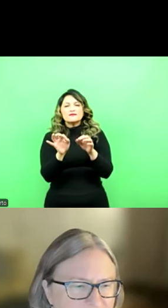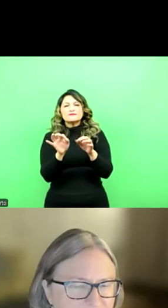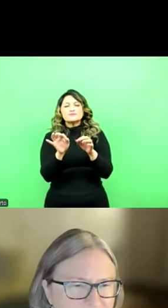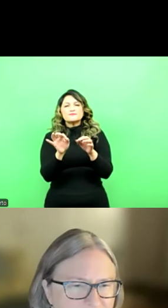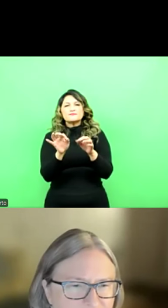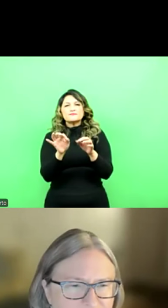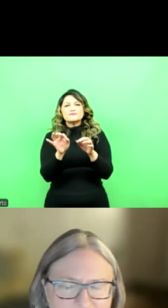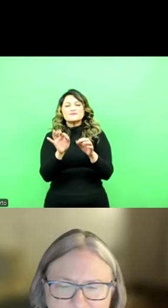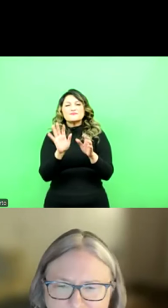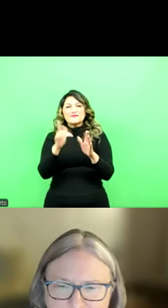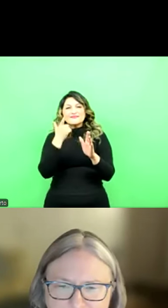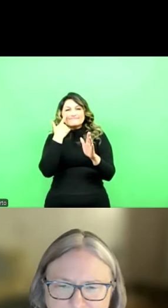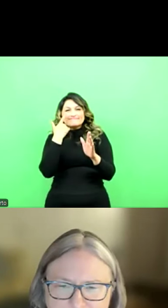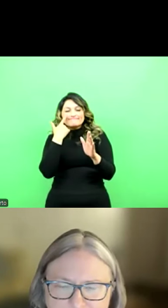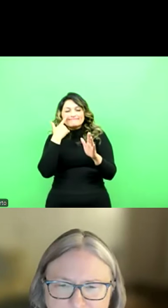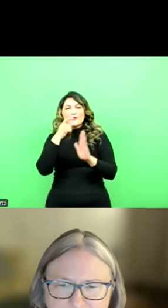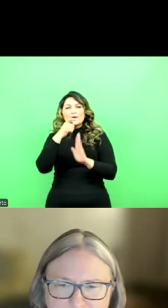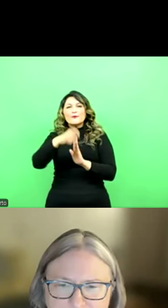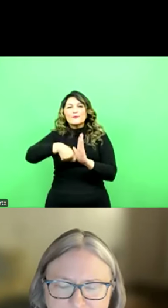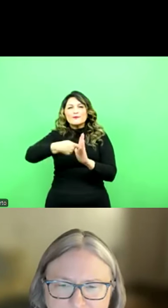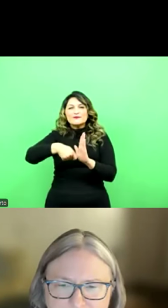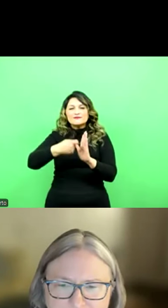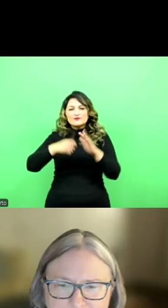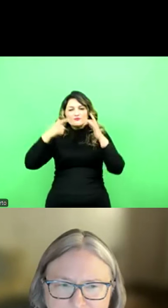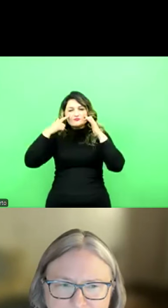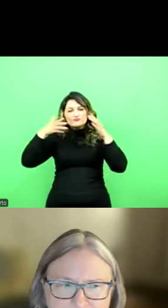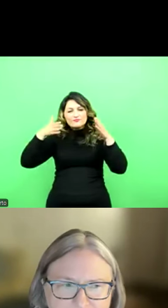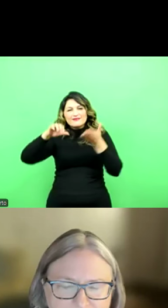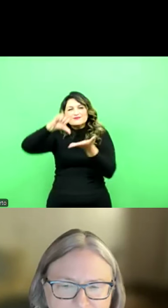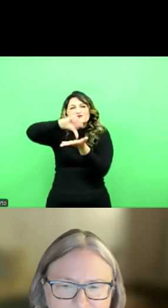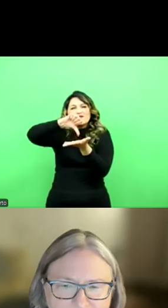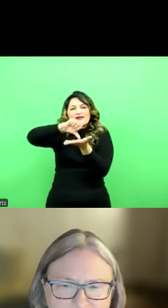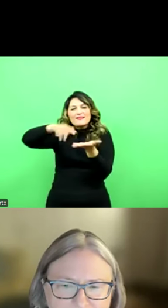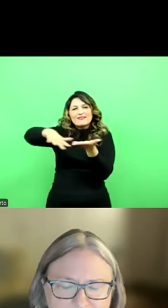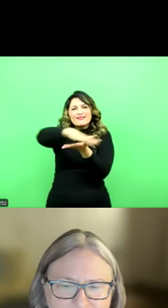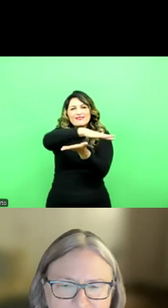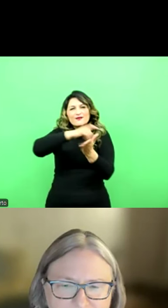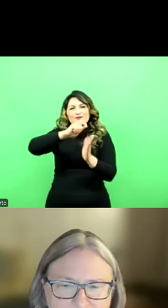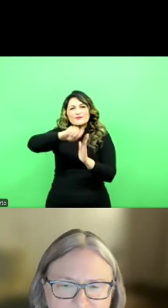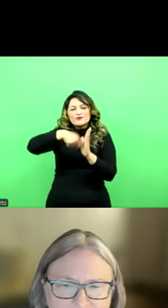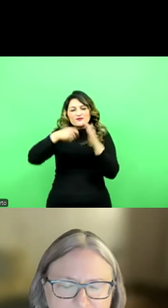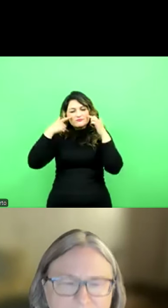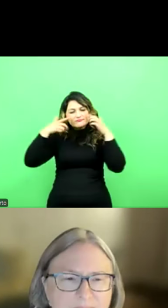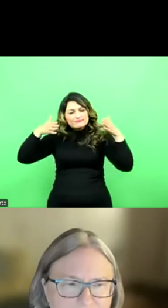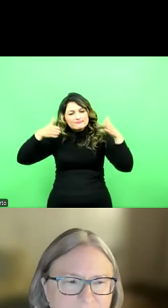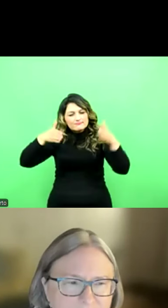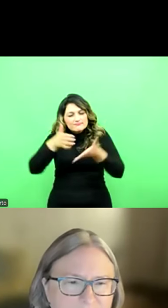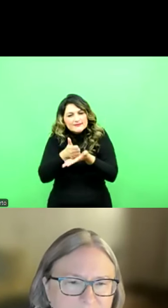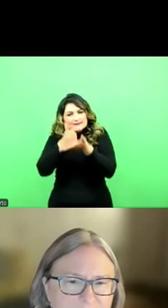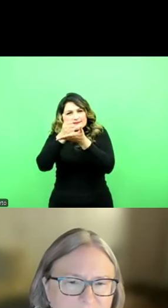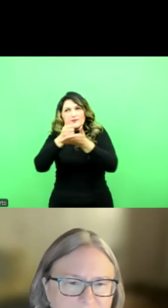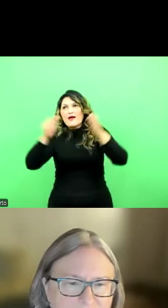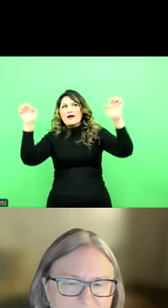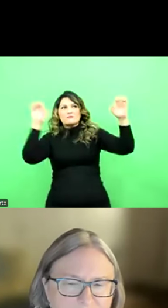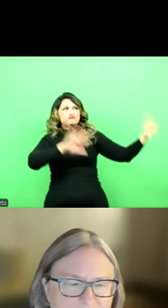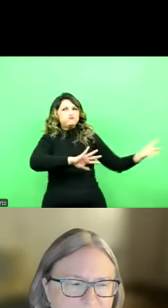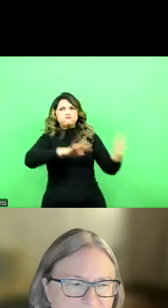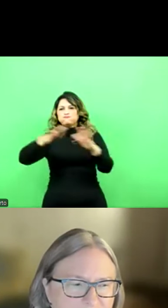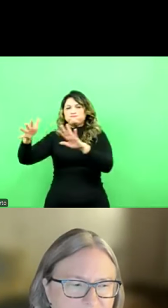Is the most common one in the presentation, but I would like